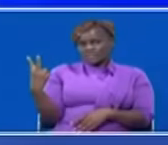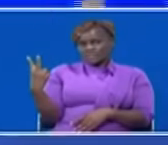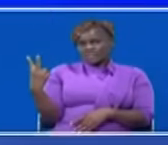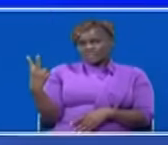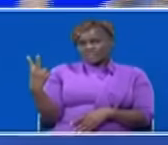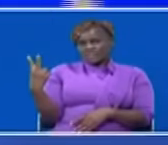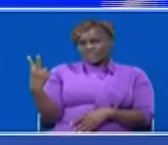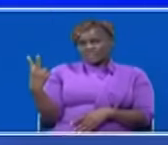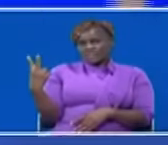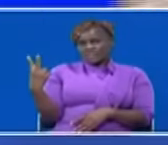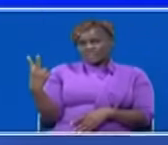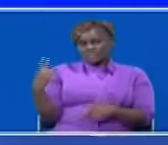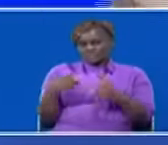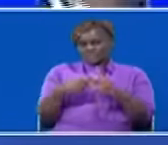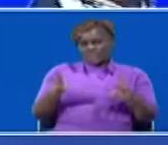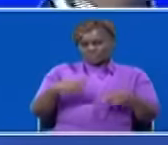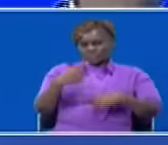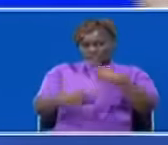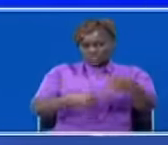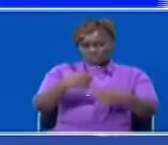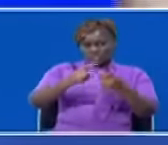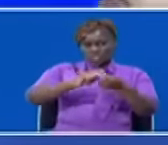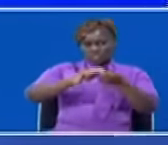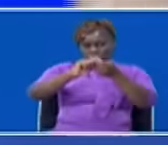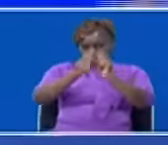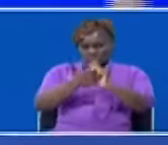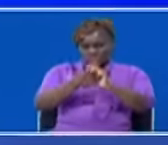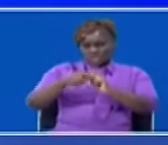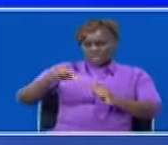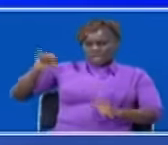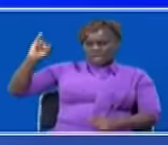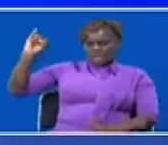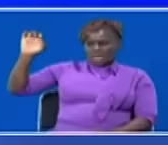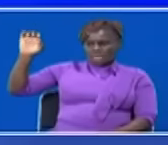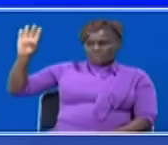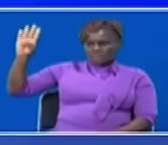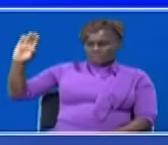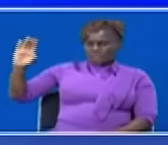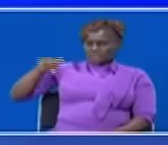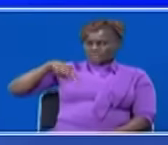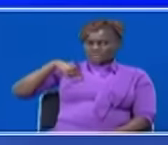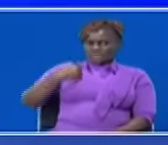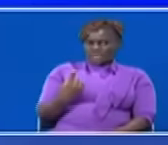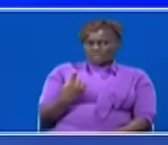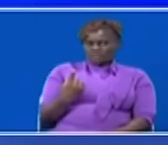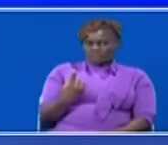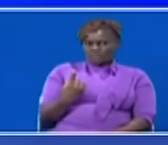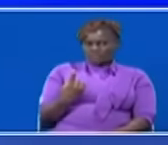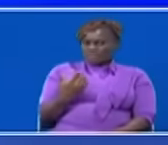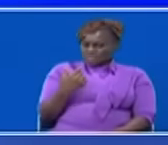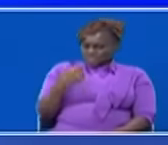We moved on to start the process of reforming the the National Elections Board. I announced the disbandment of that